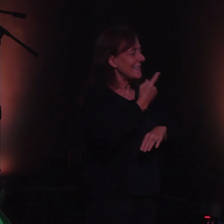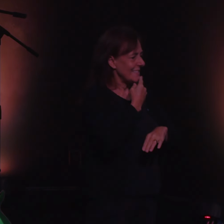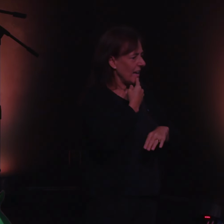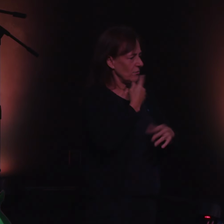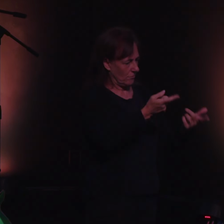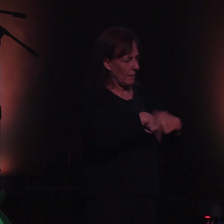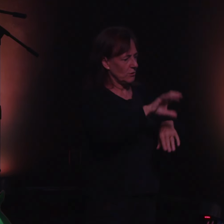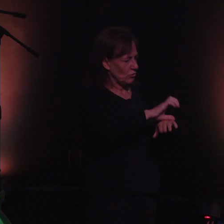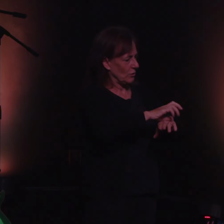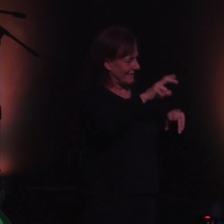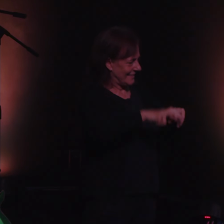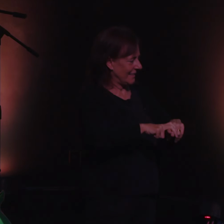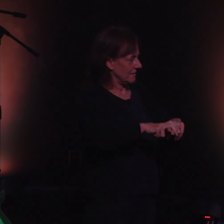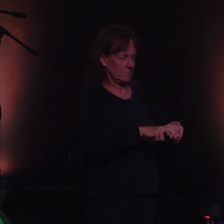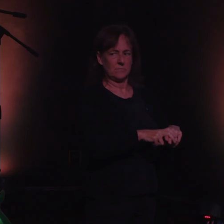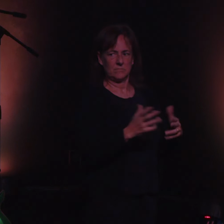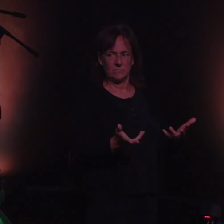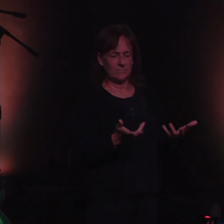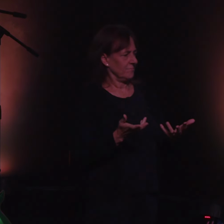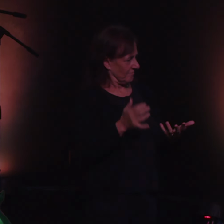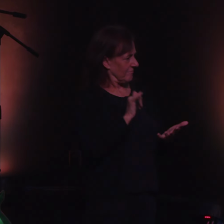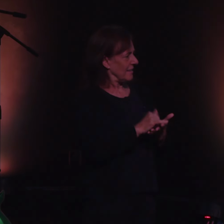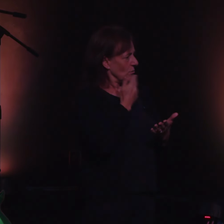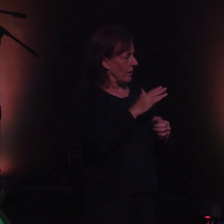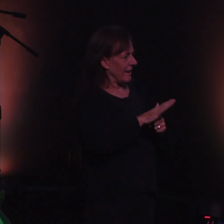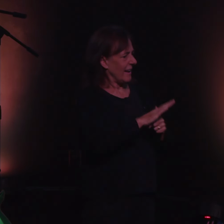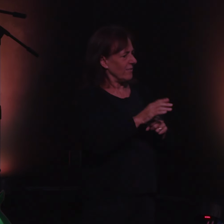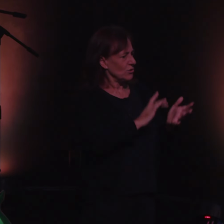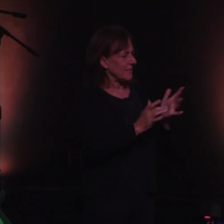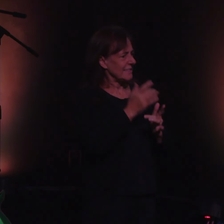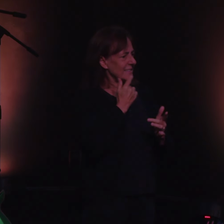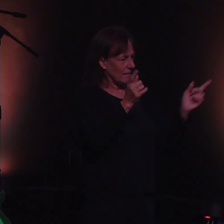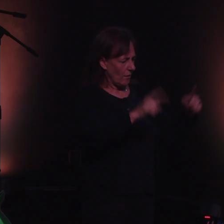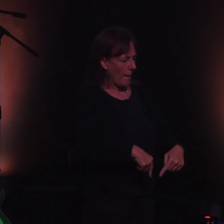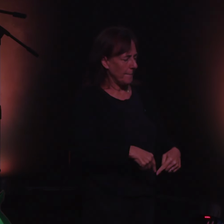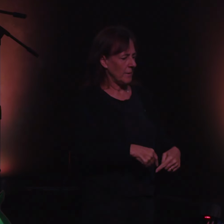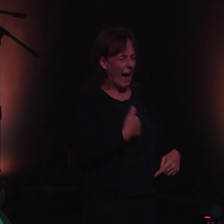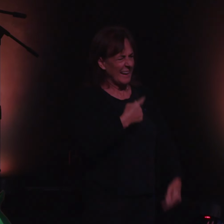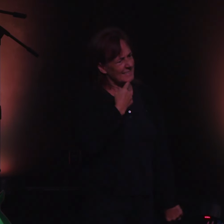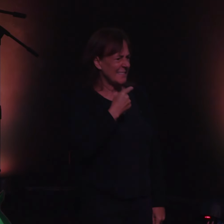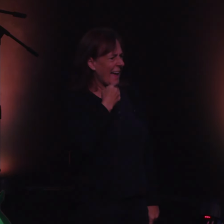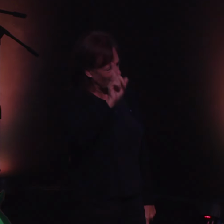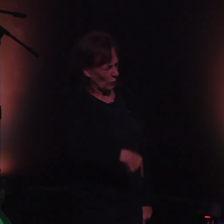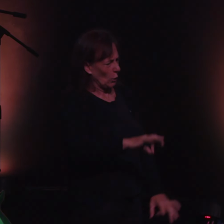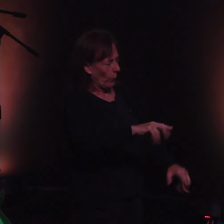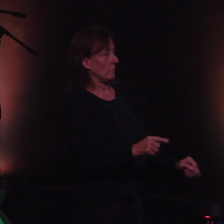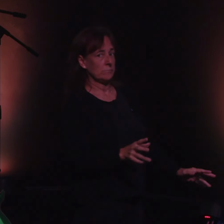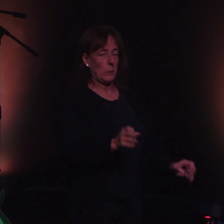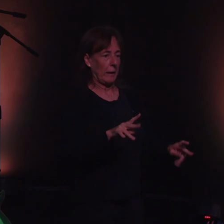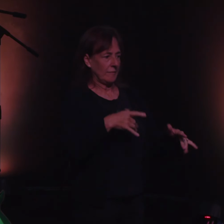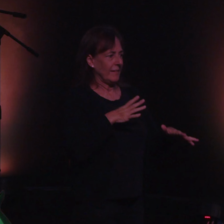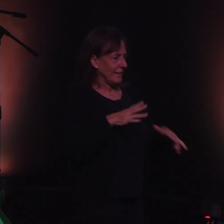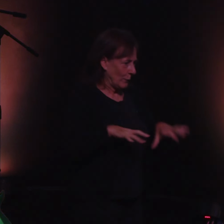to. And like we talked about last week, that's good enough when he does it. Because I said so. That's good enough. It's